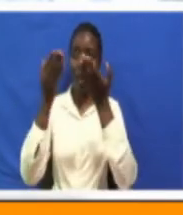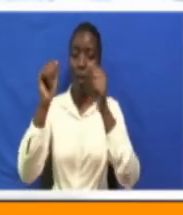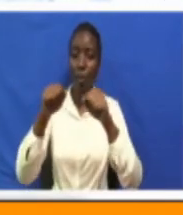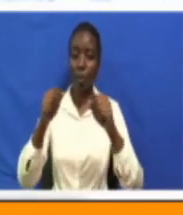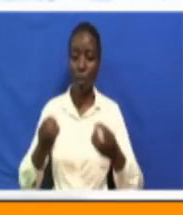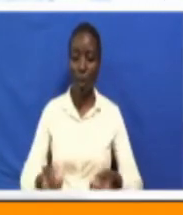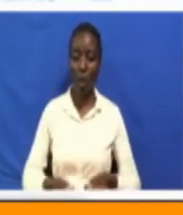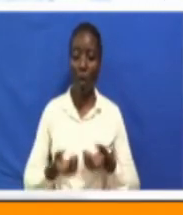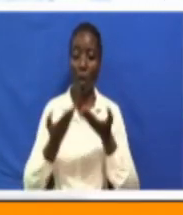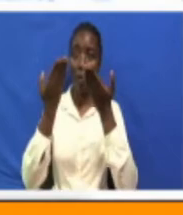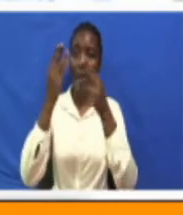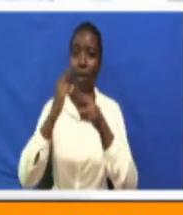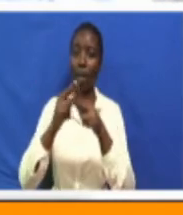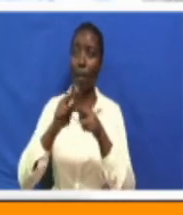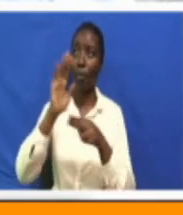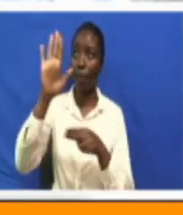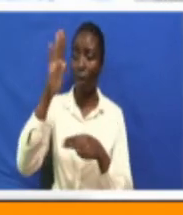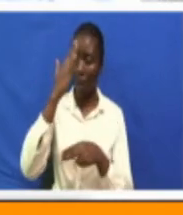higher